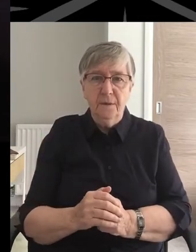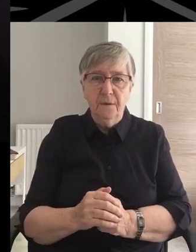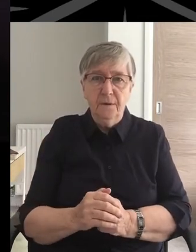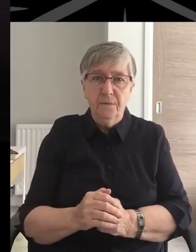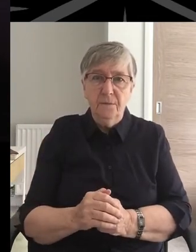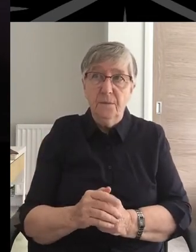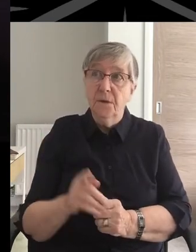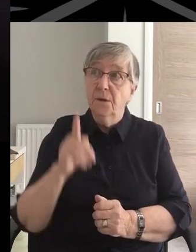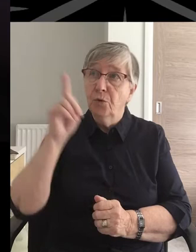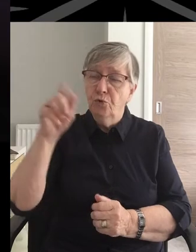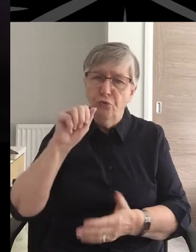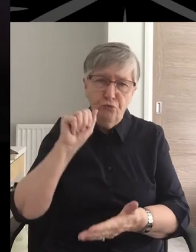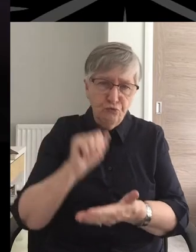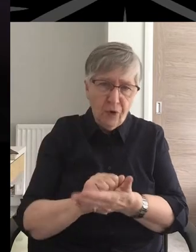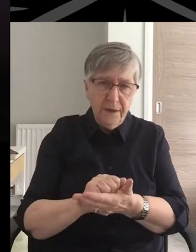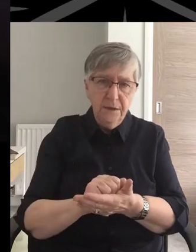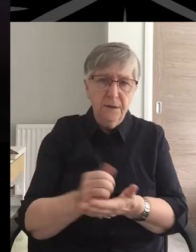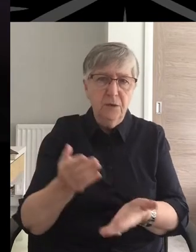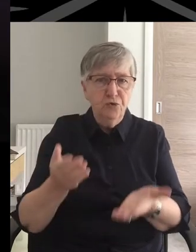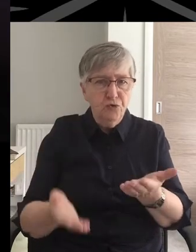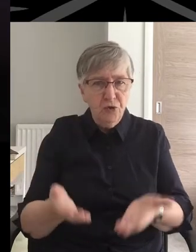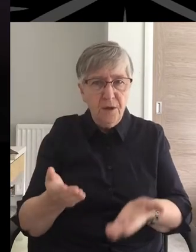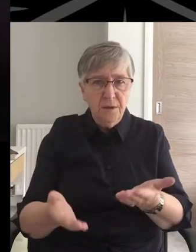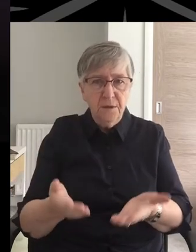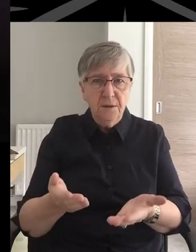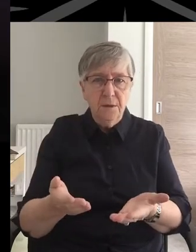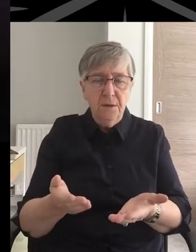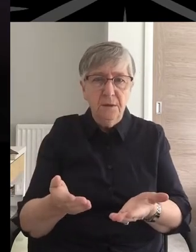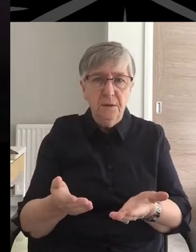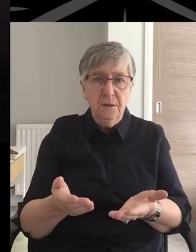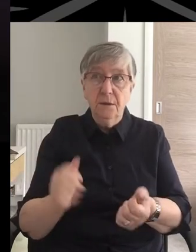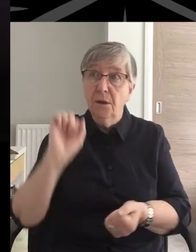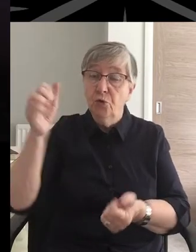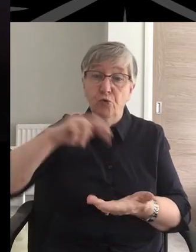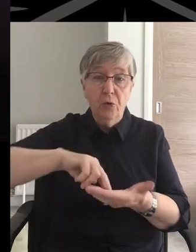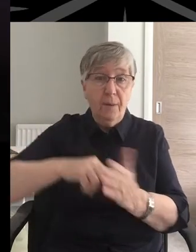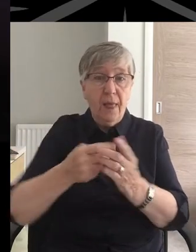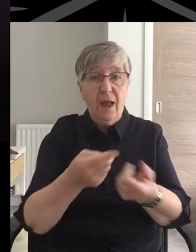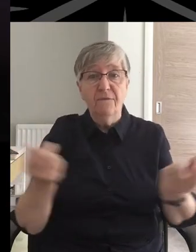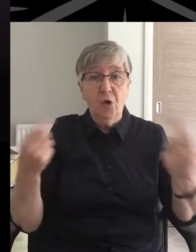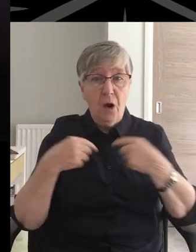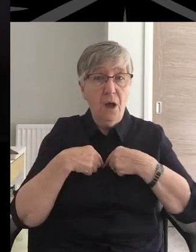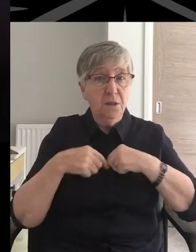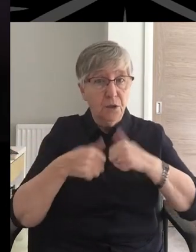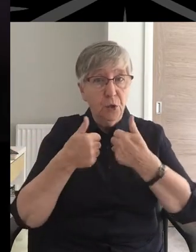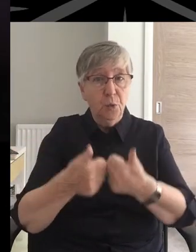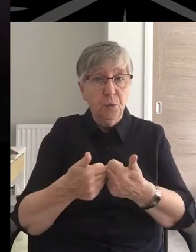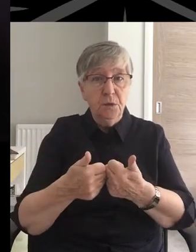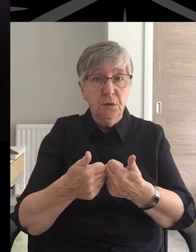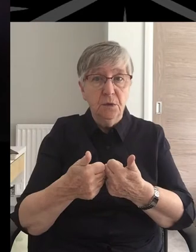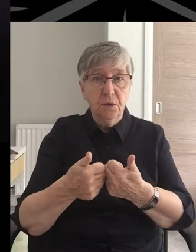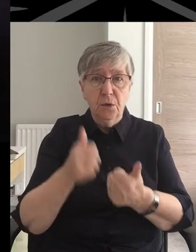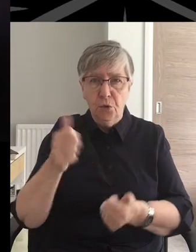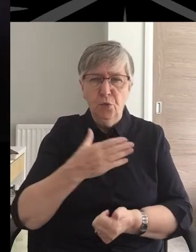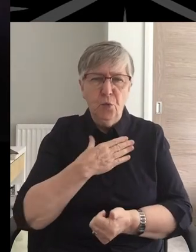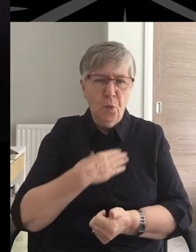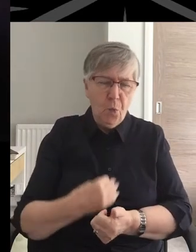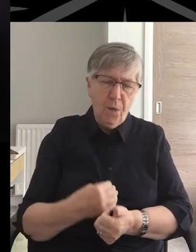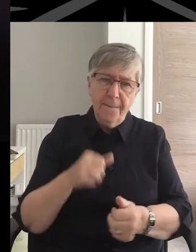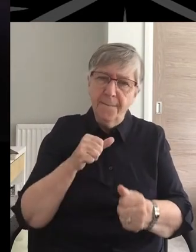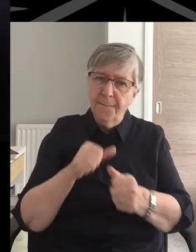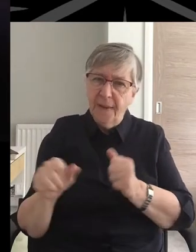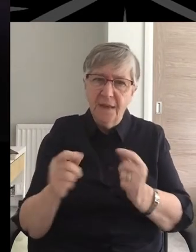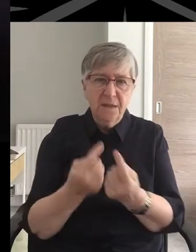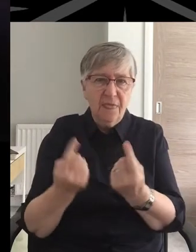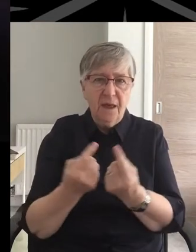And you are right and you are just. Your plans for us are good. You long for the best for